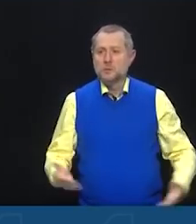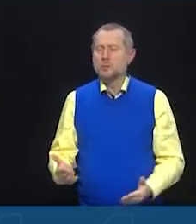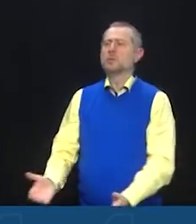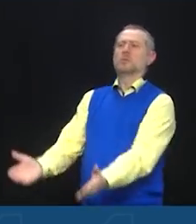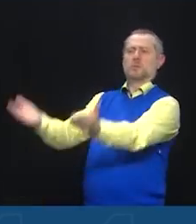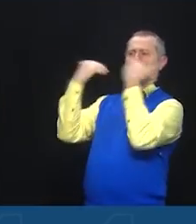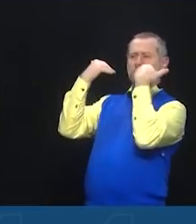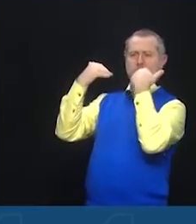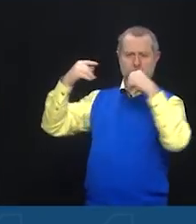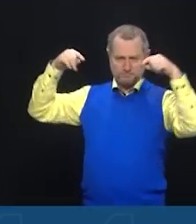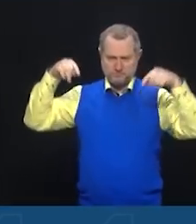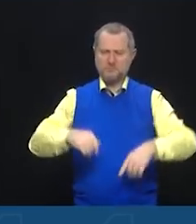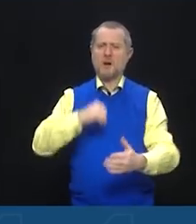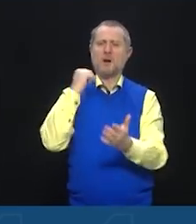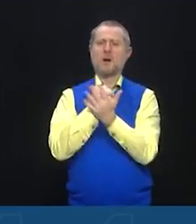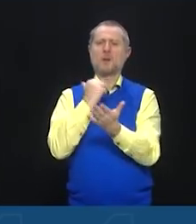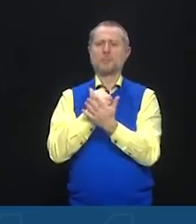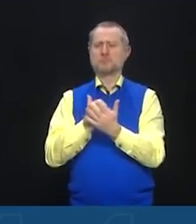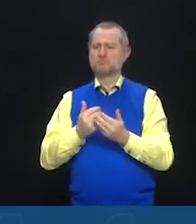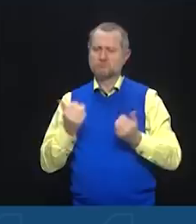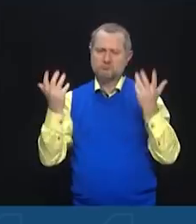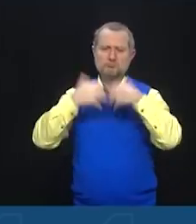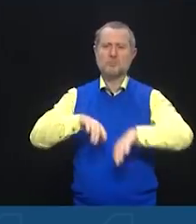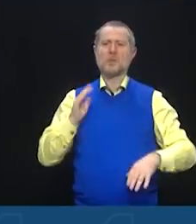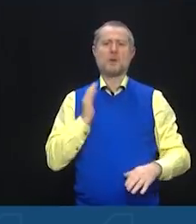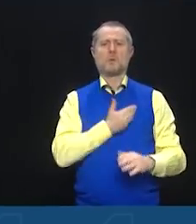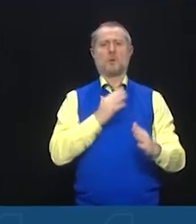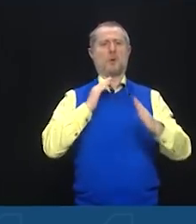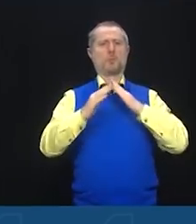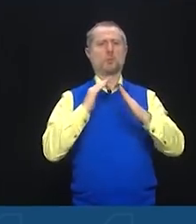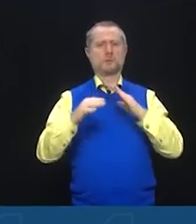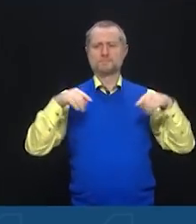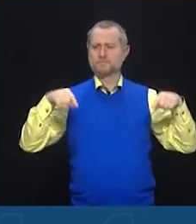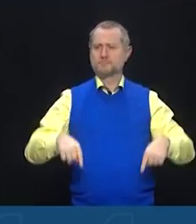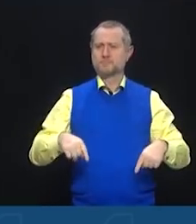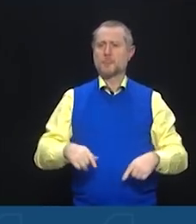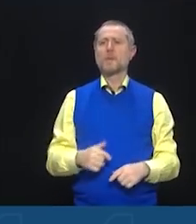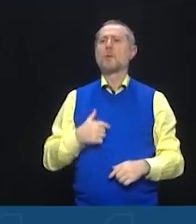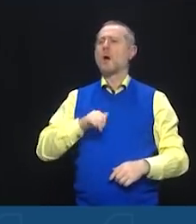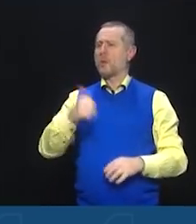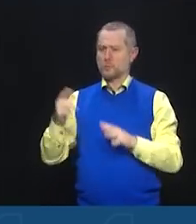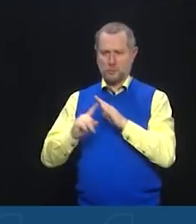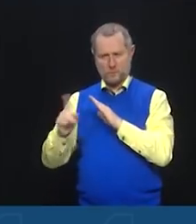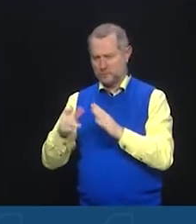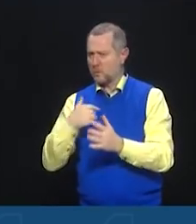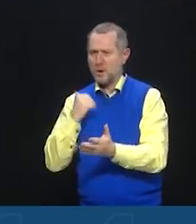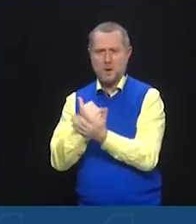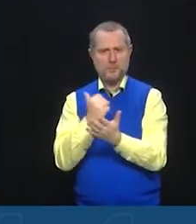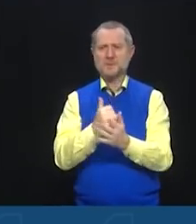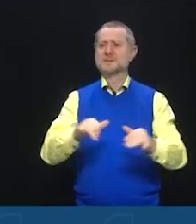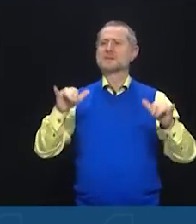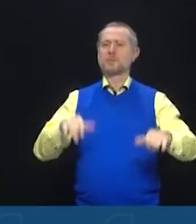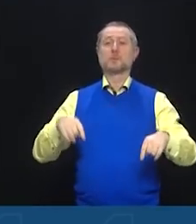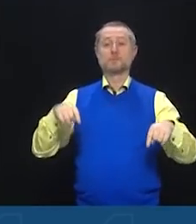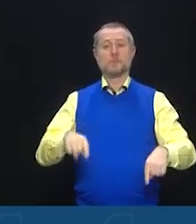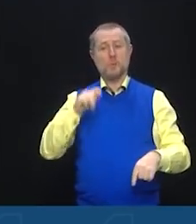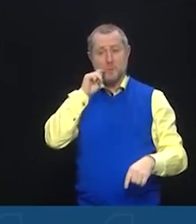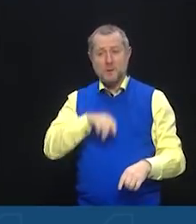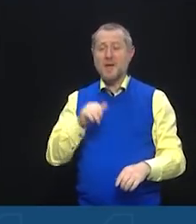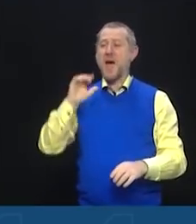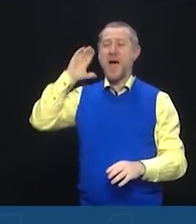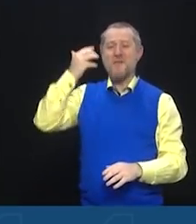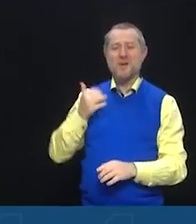become integrated into our community, as we have been open to so many other refugees in the past, including those from Afghanistan most